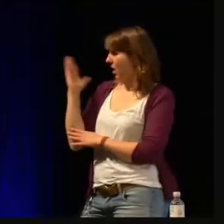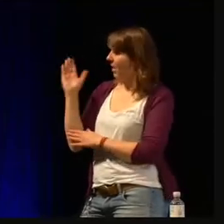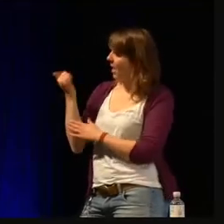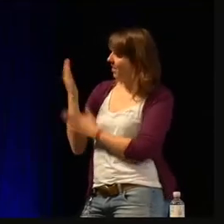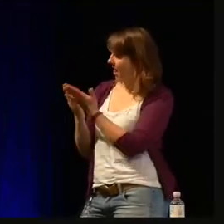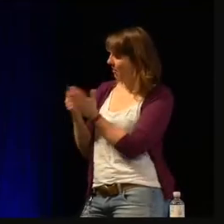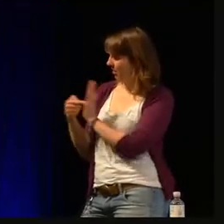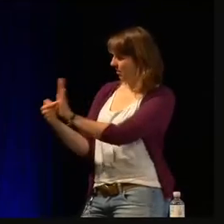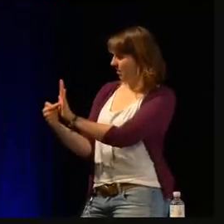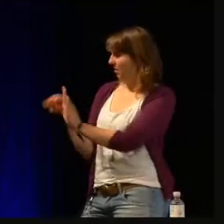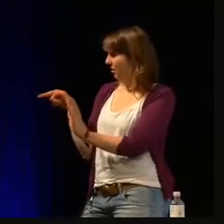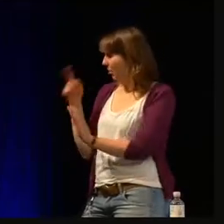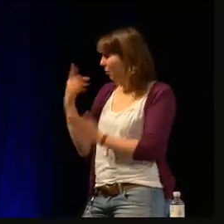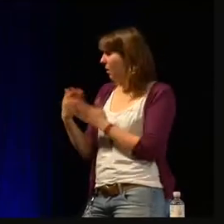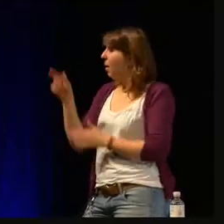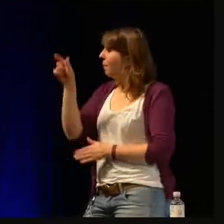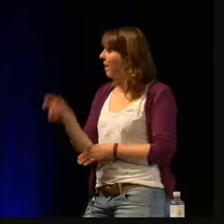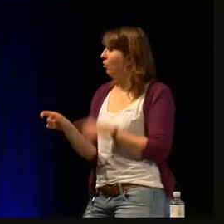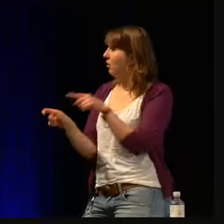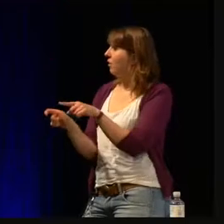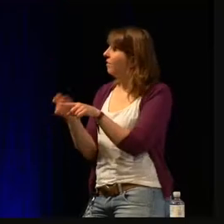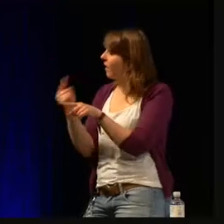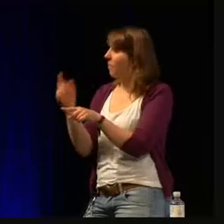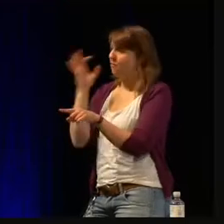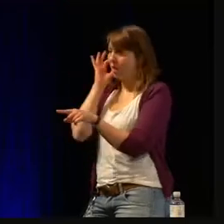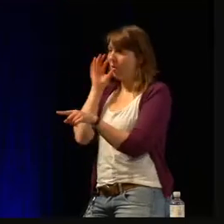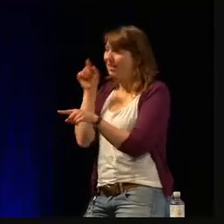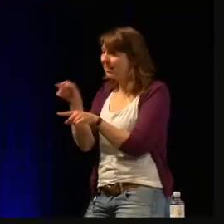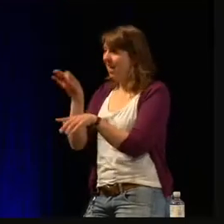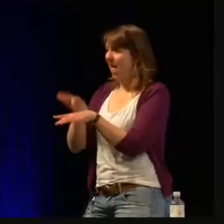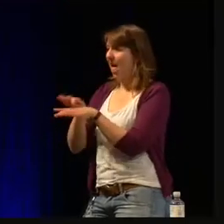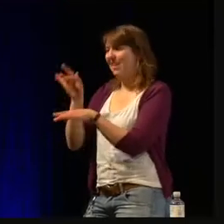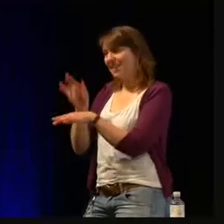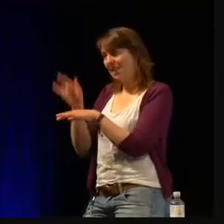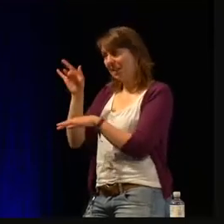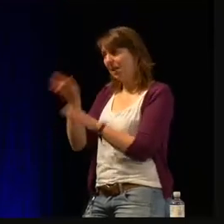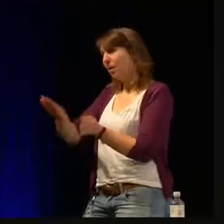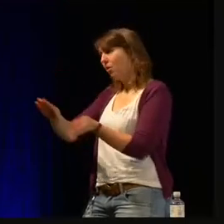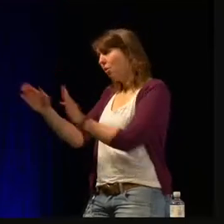predictable word gets computed. So back to our example from the beginning.